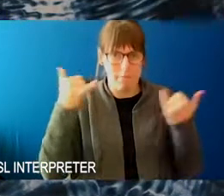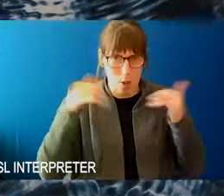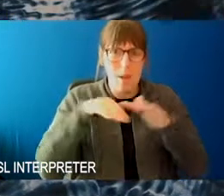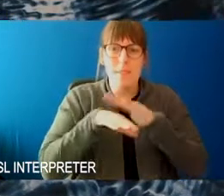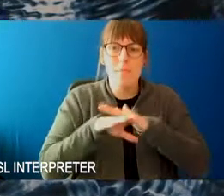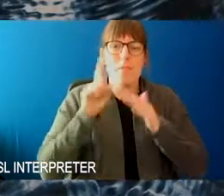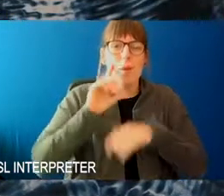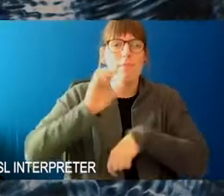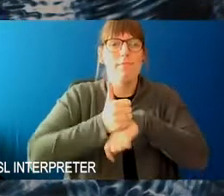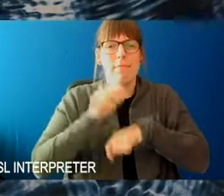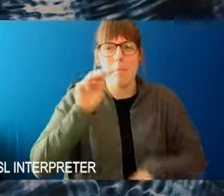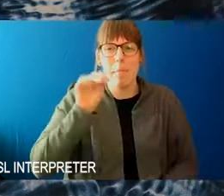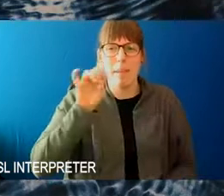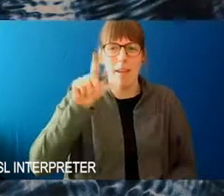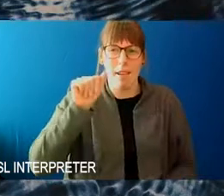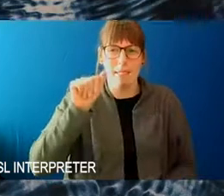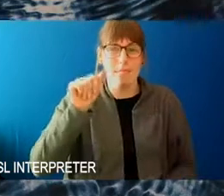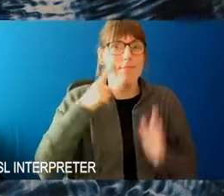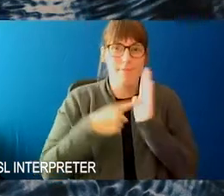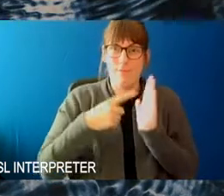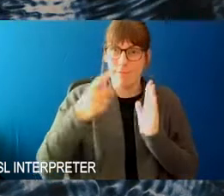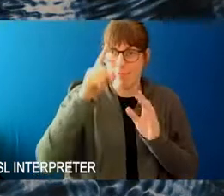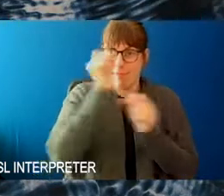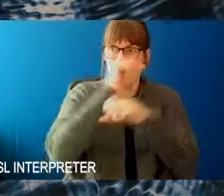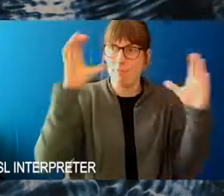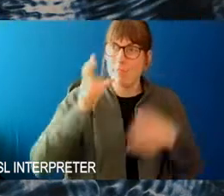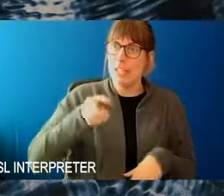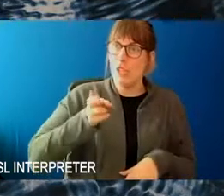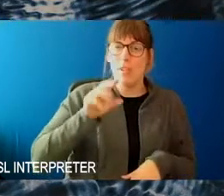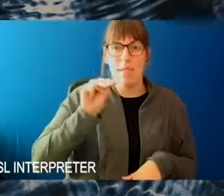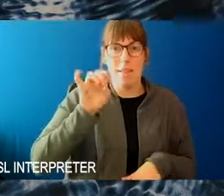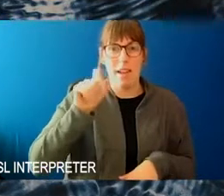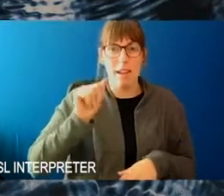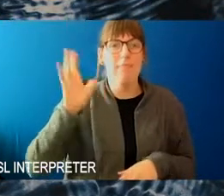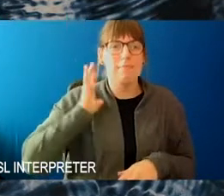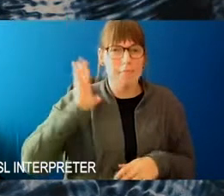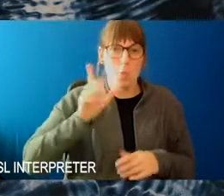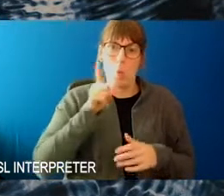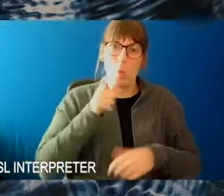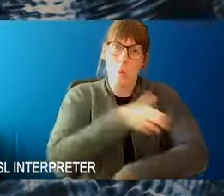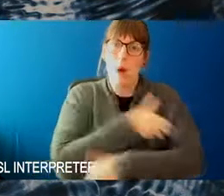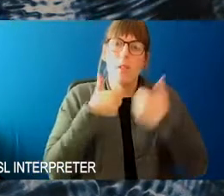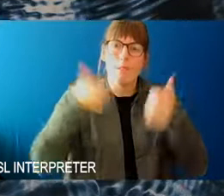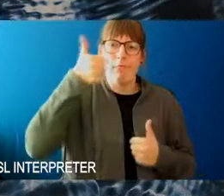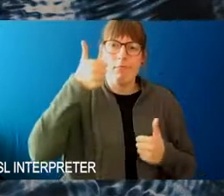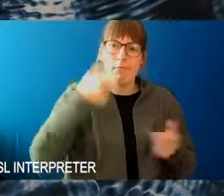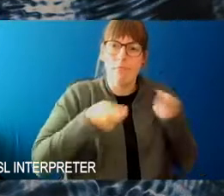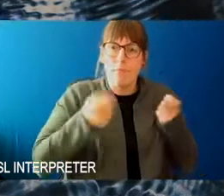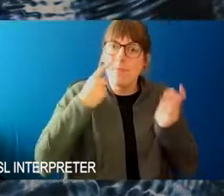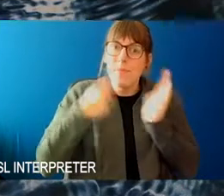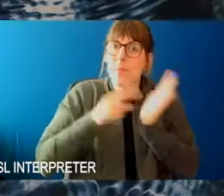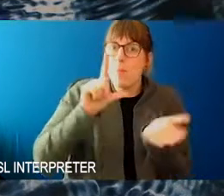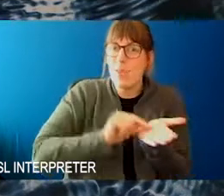tools that are accessible to create these media systems. If you think about the history of media, the tools have always been in the hands